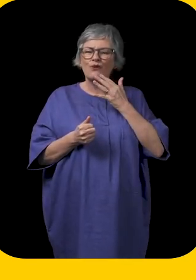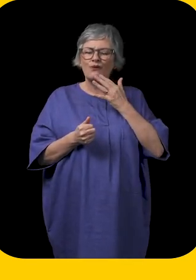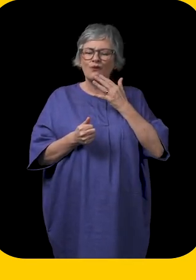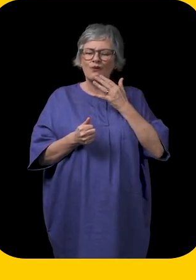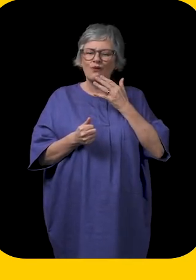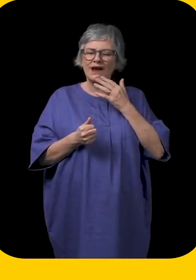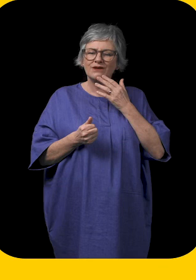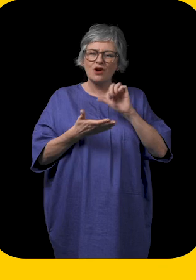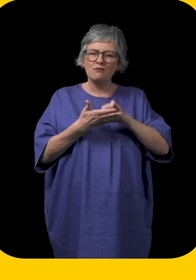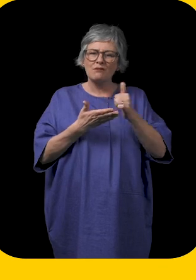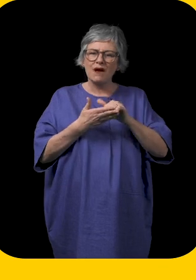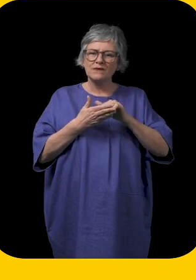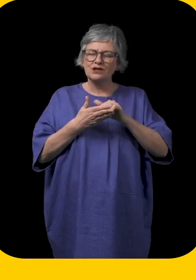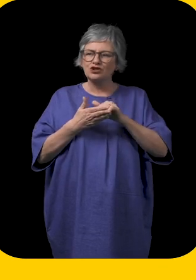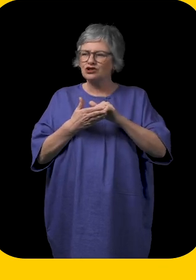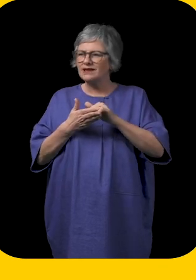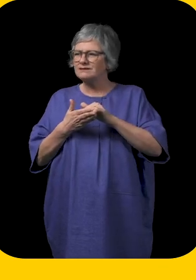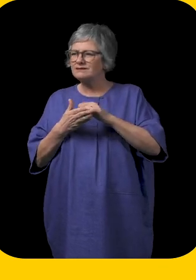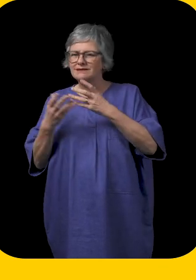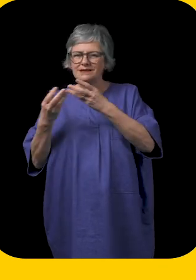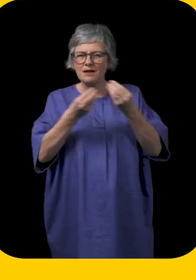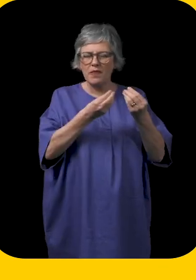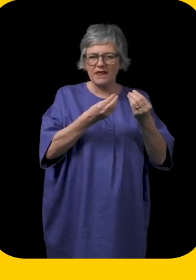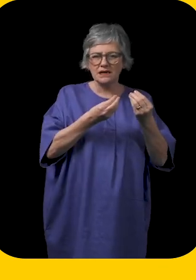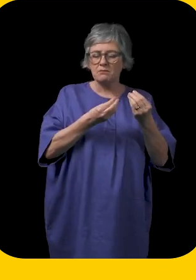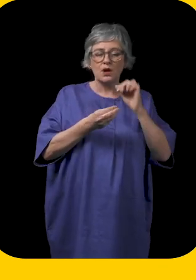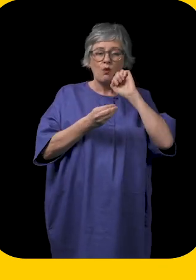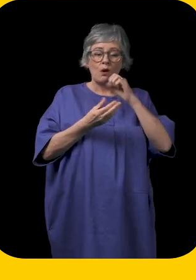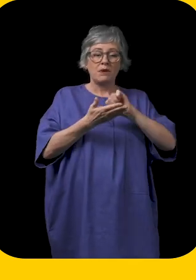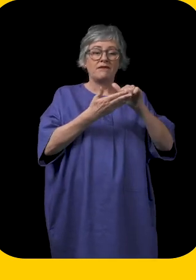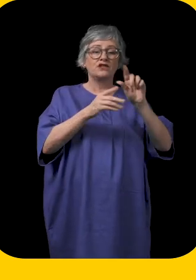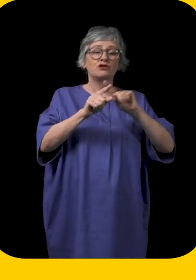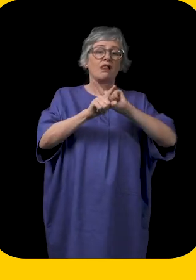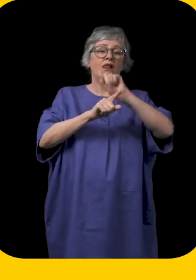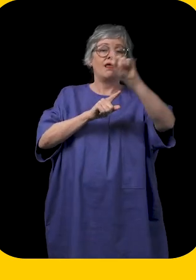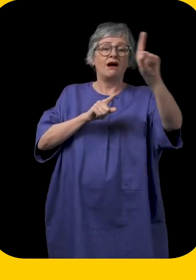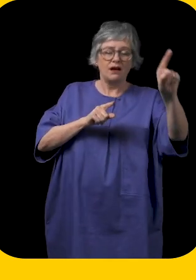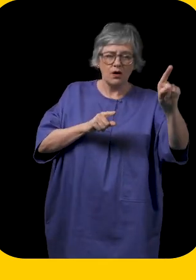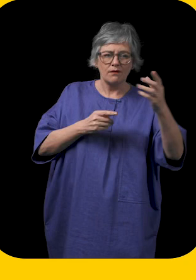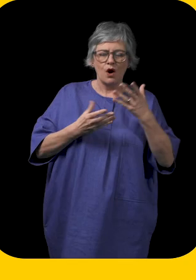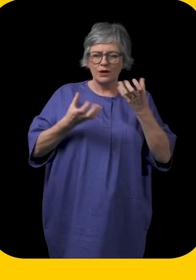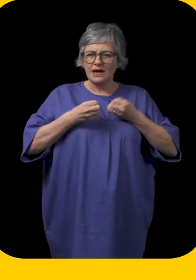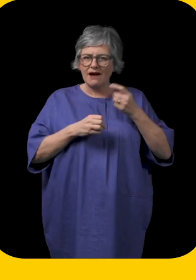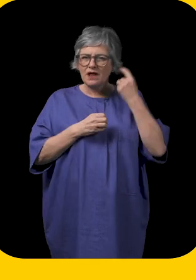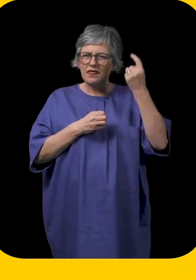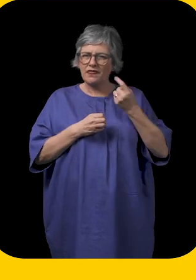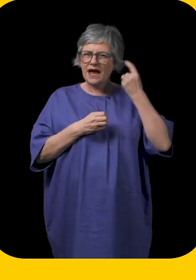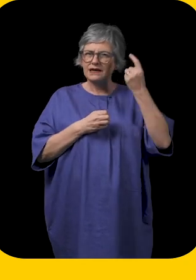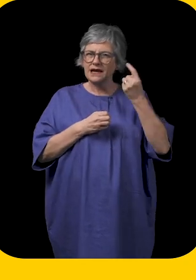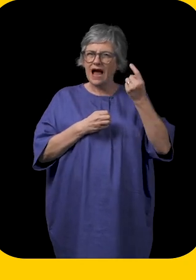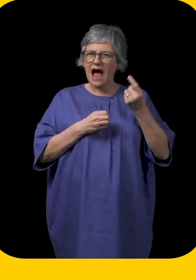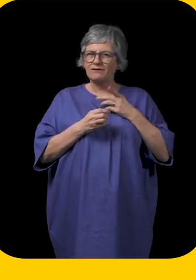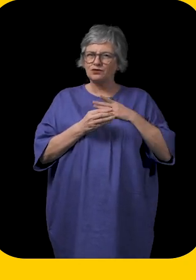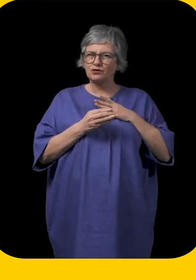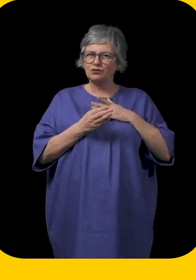when you like, especially in the sort of publishing process where you'll write something, but it won't be published until like a time after. And so you kind of think, well, I'm just going to